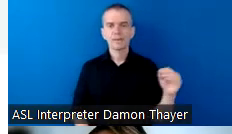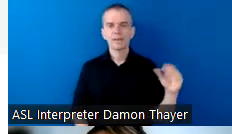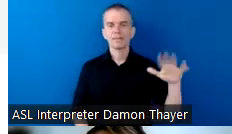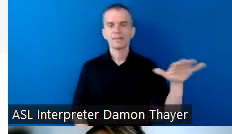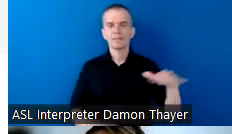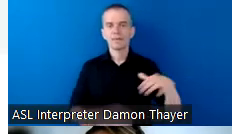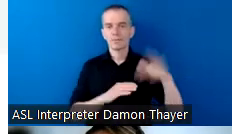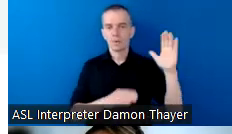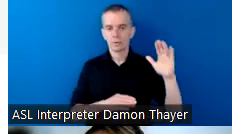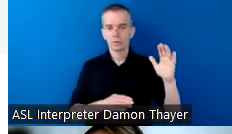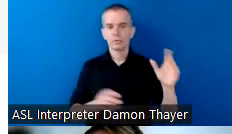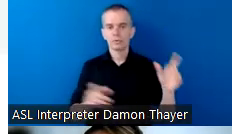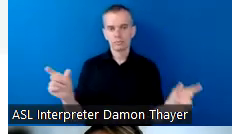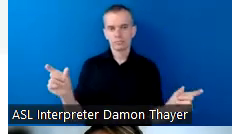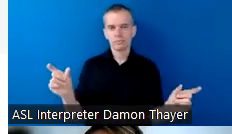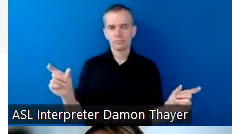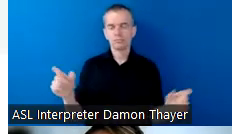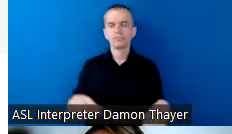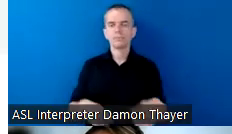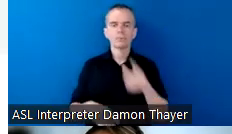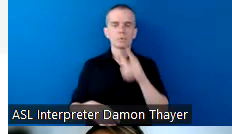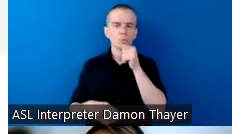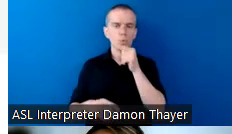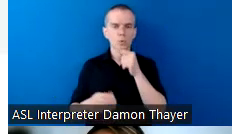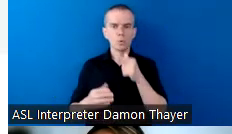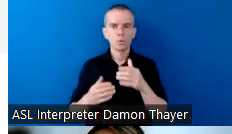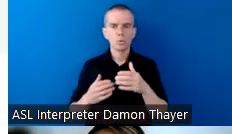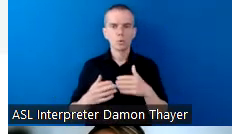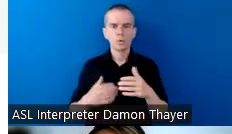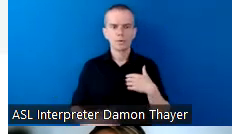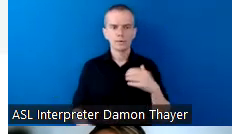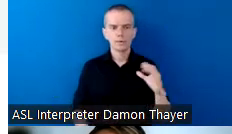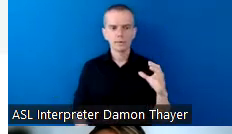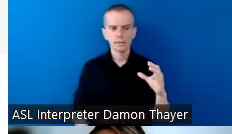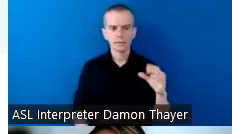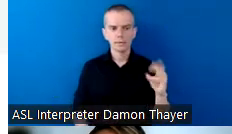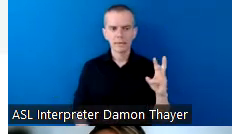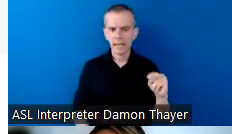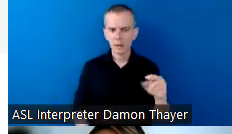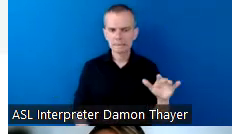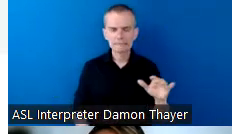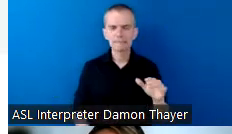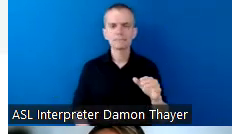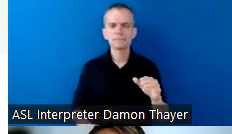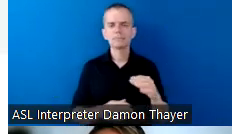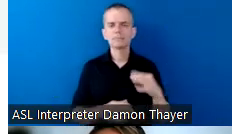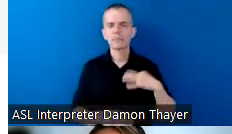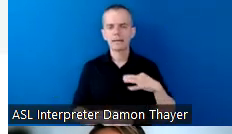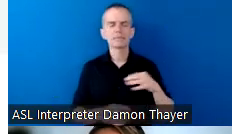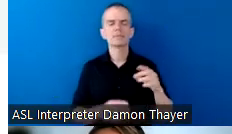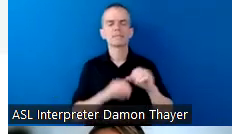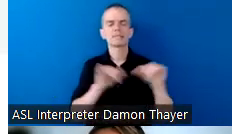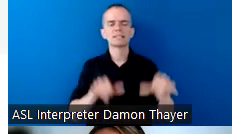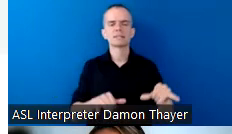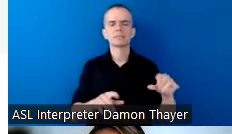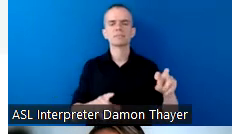So whoever was with had CAWM benefits, they would transition, the system would transition them to full